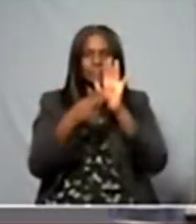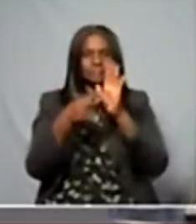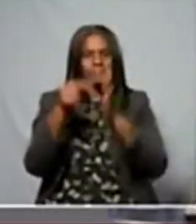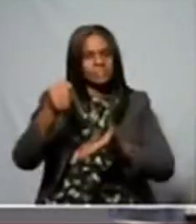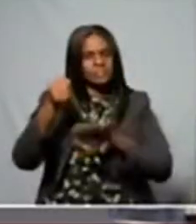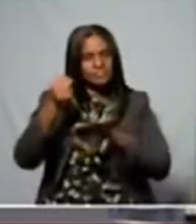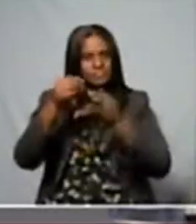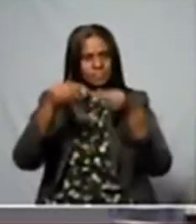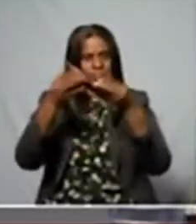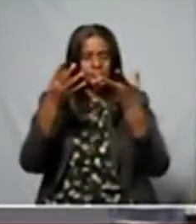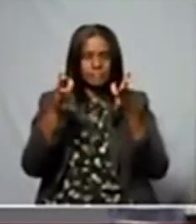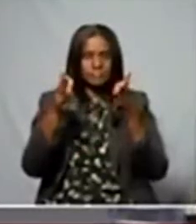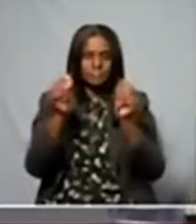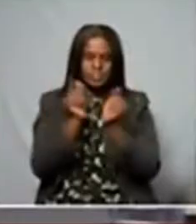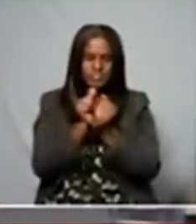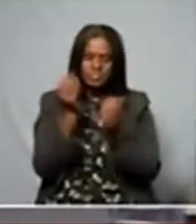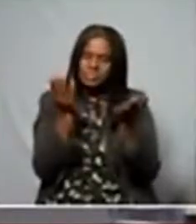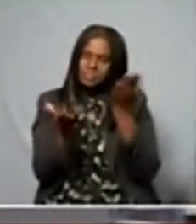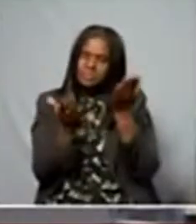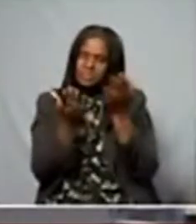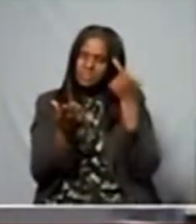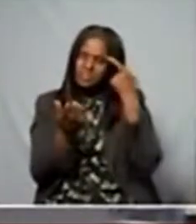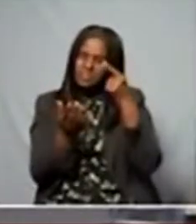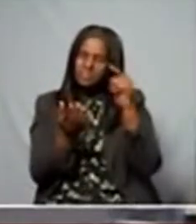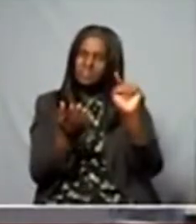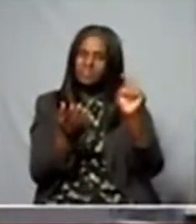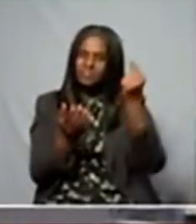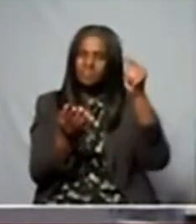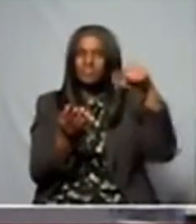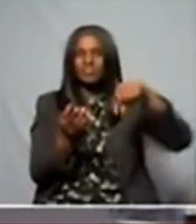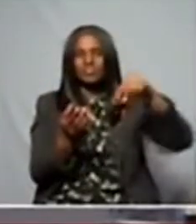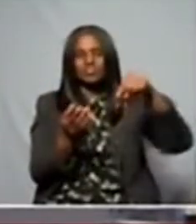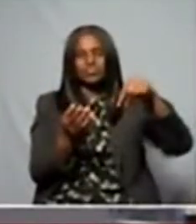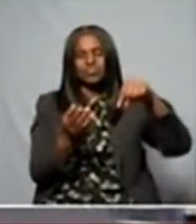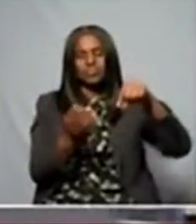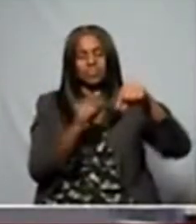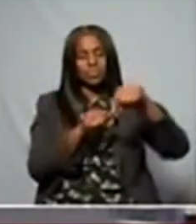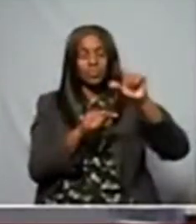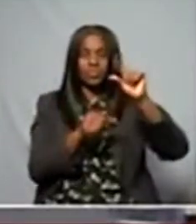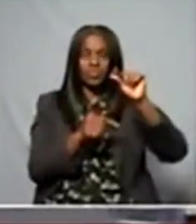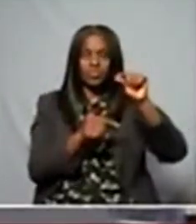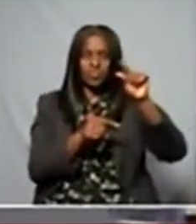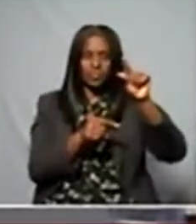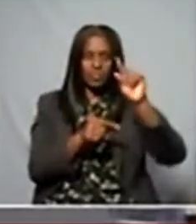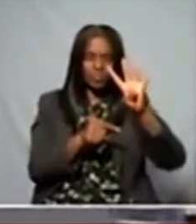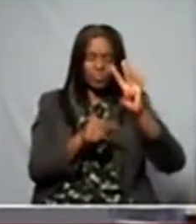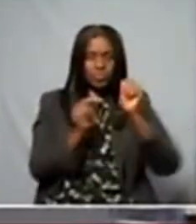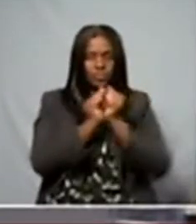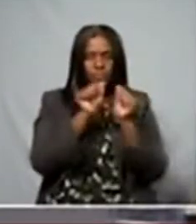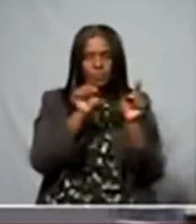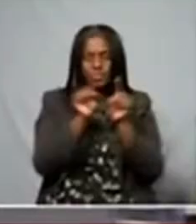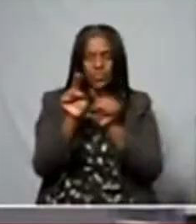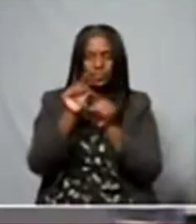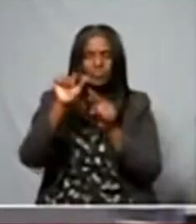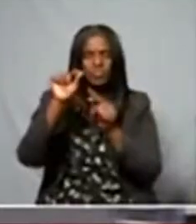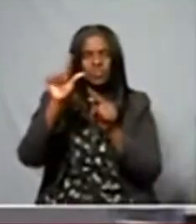releases, a comparison for the first quarter 2024 and also